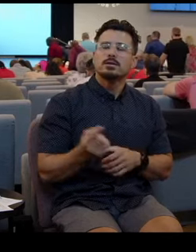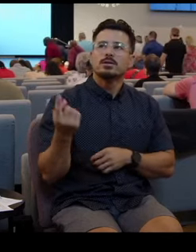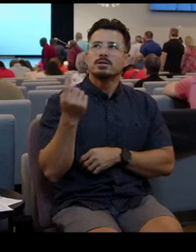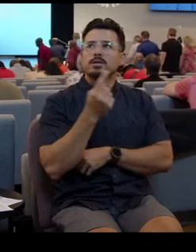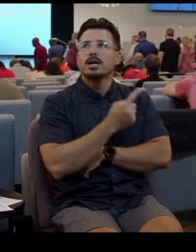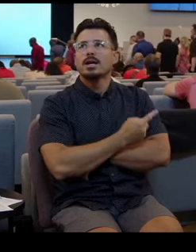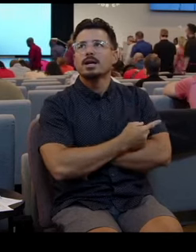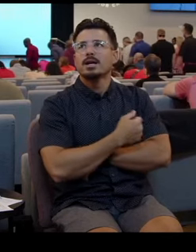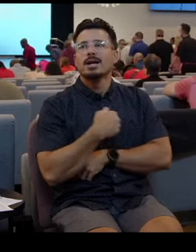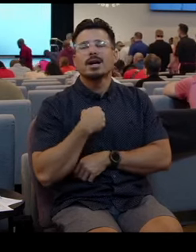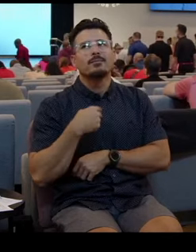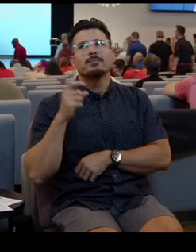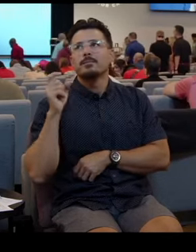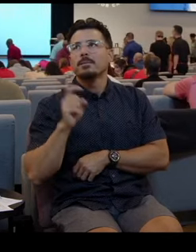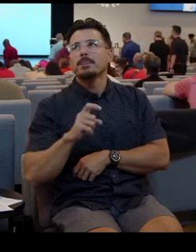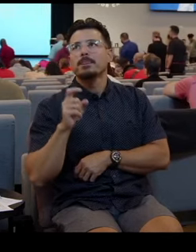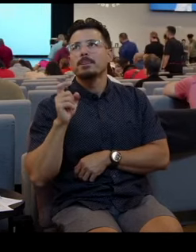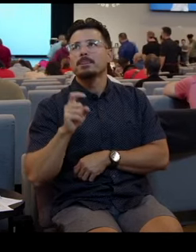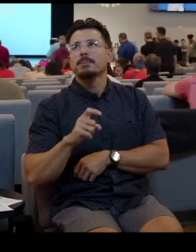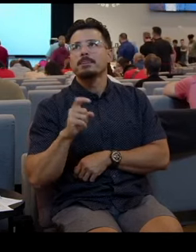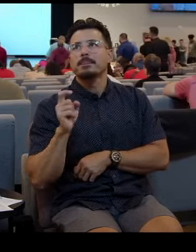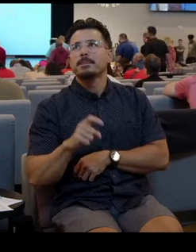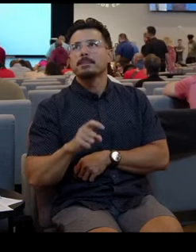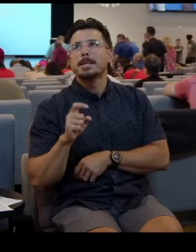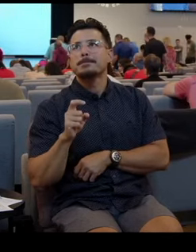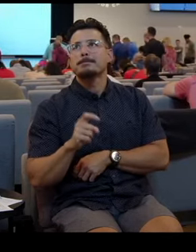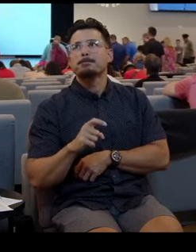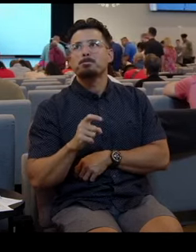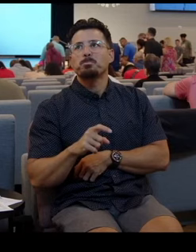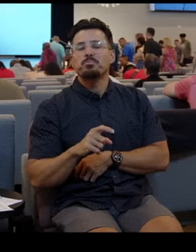And today I'm in need.